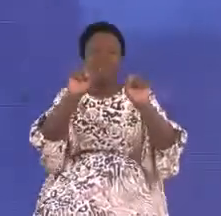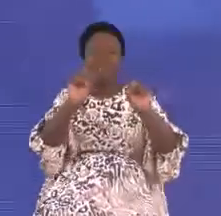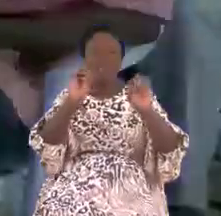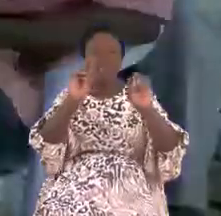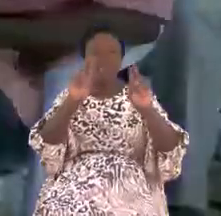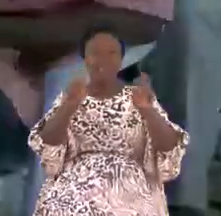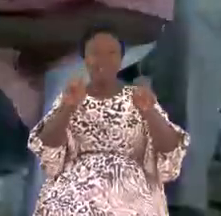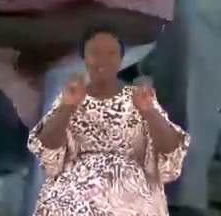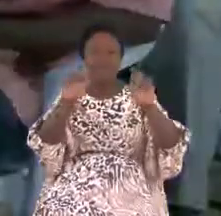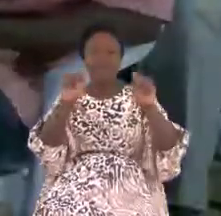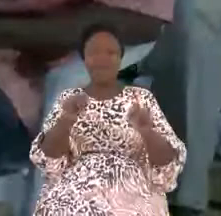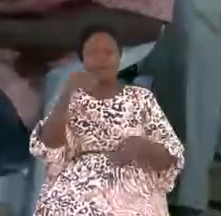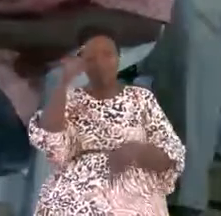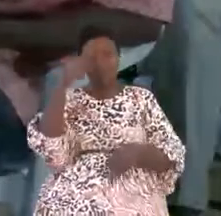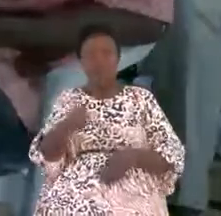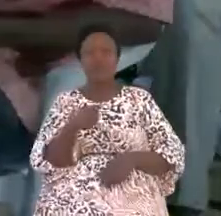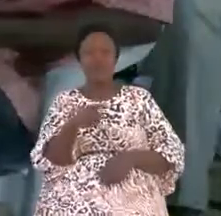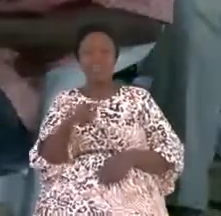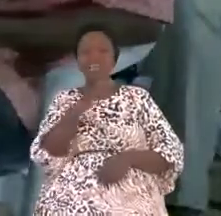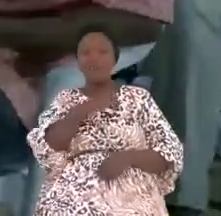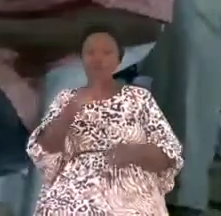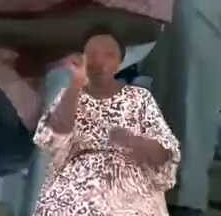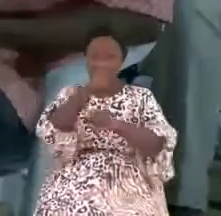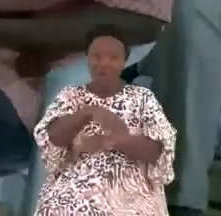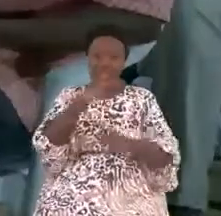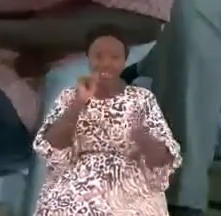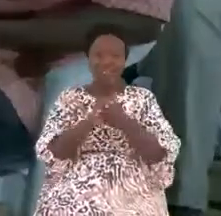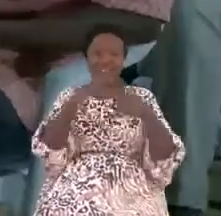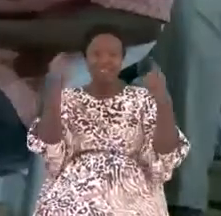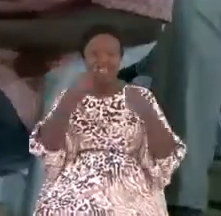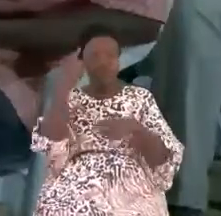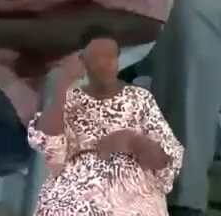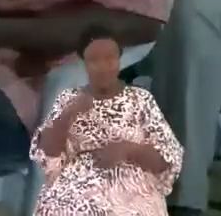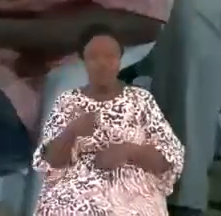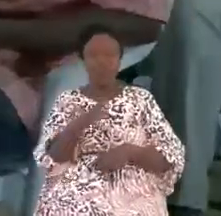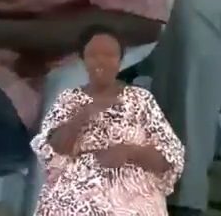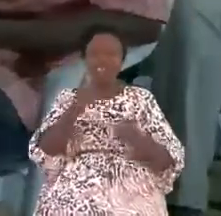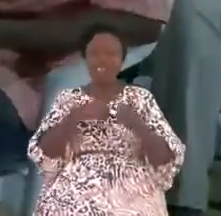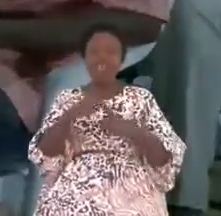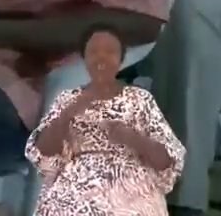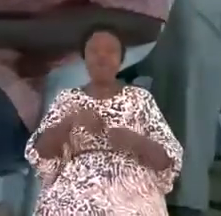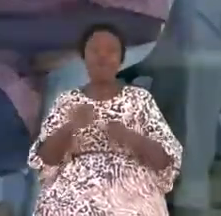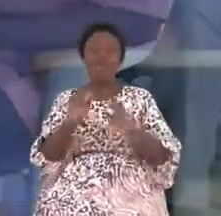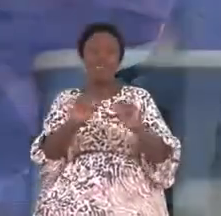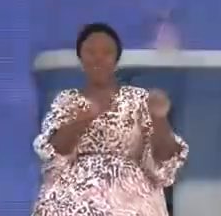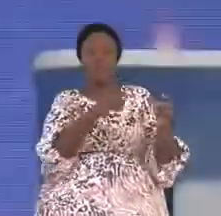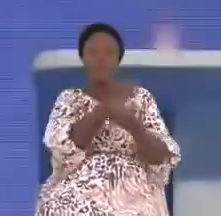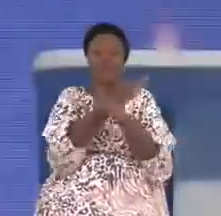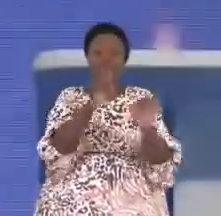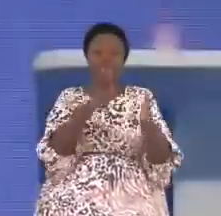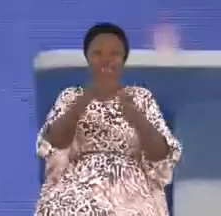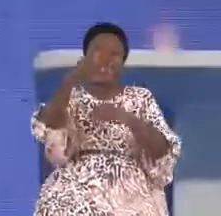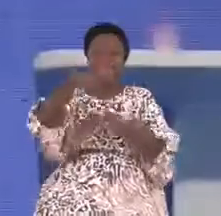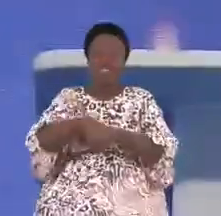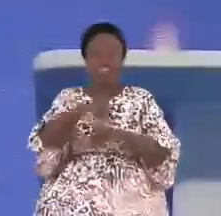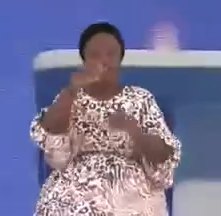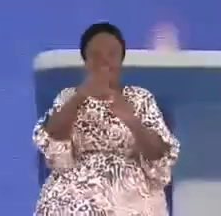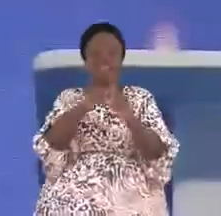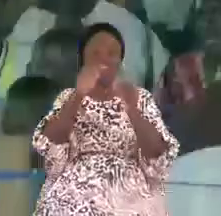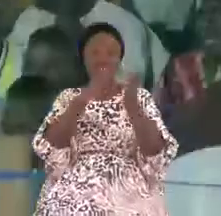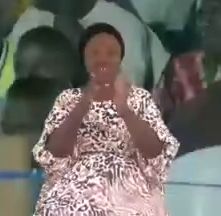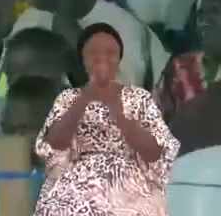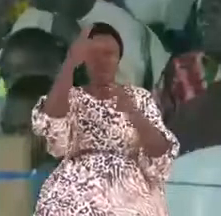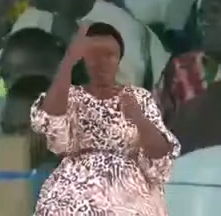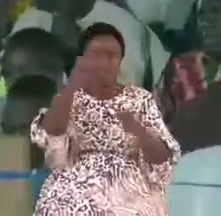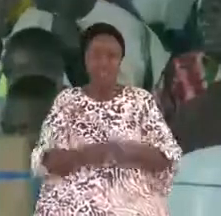that satan for you he'll conquer that sin for you he will set you free tonight in jesus